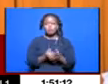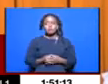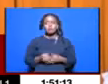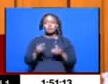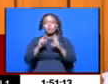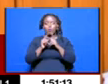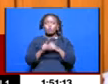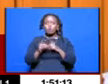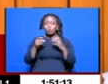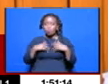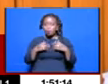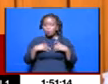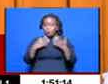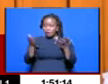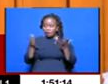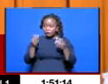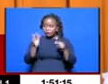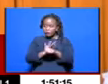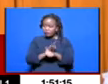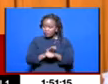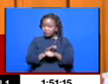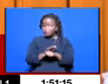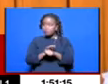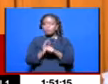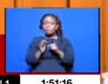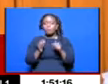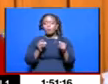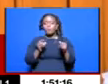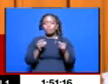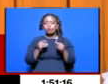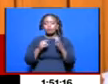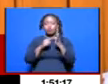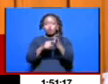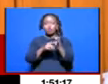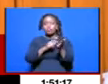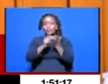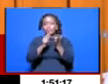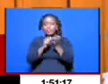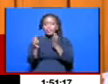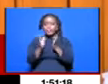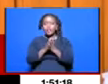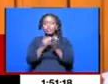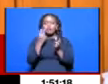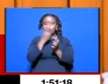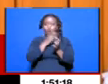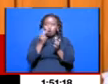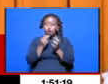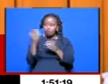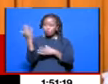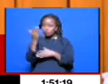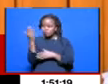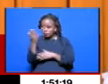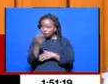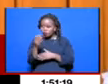also pertinently set out the written and oral submissions by all counsel, as well as